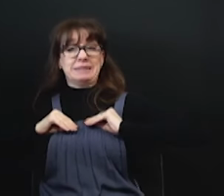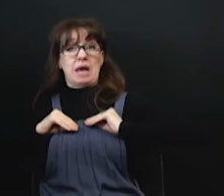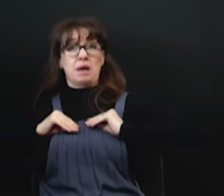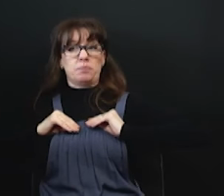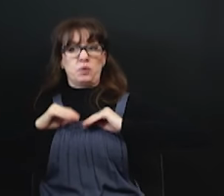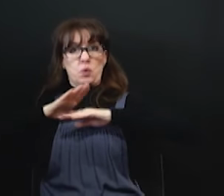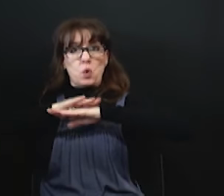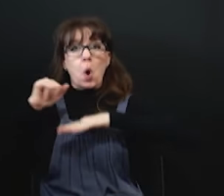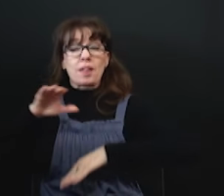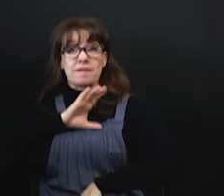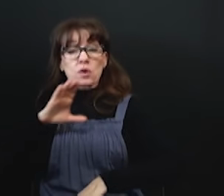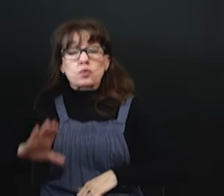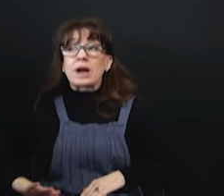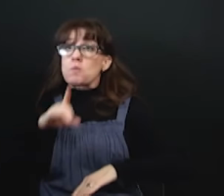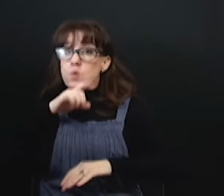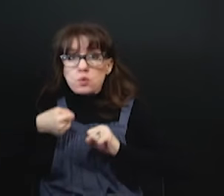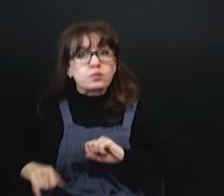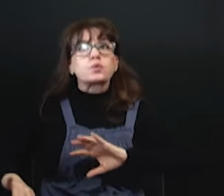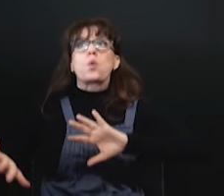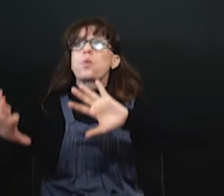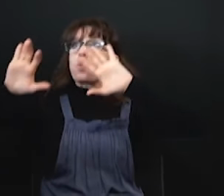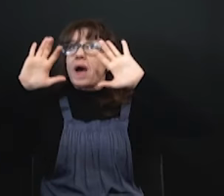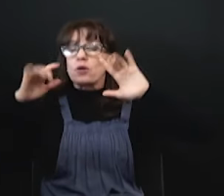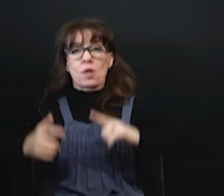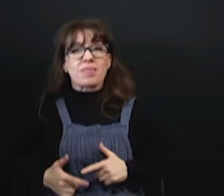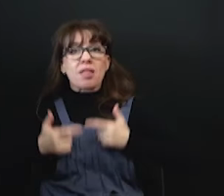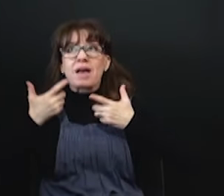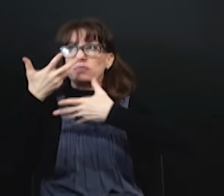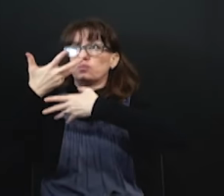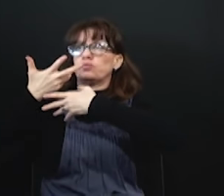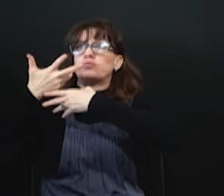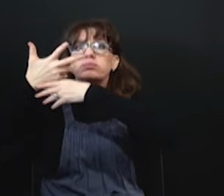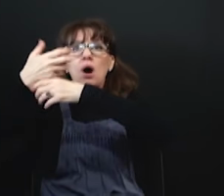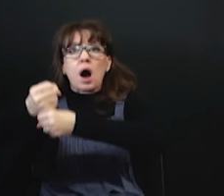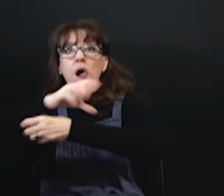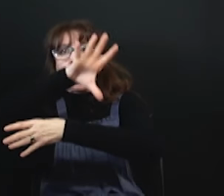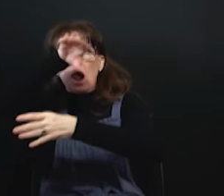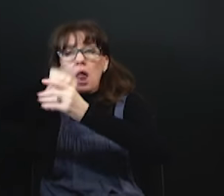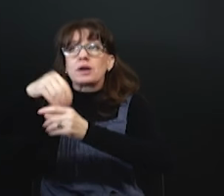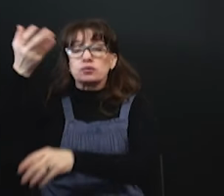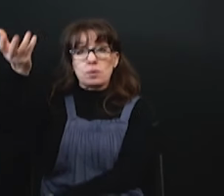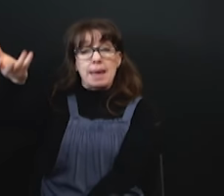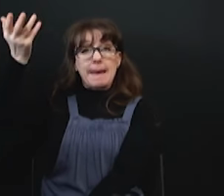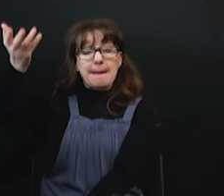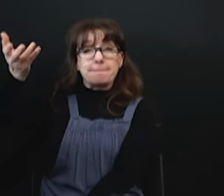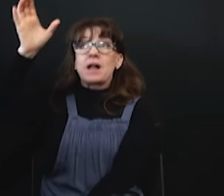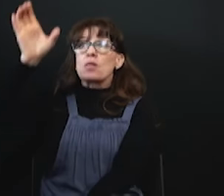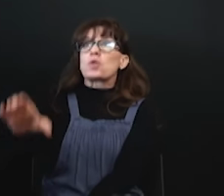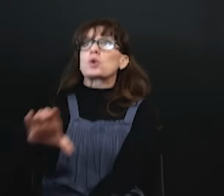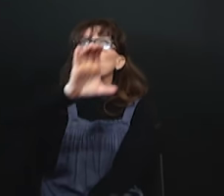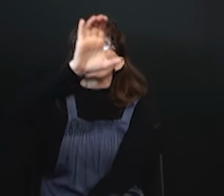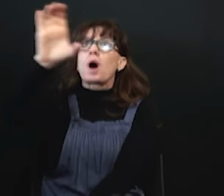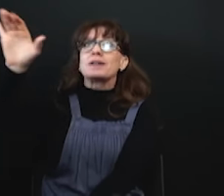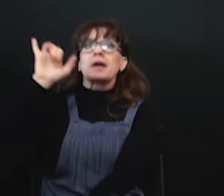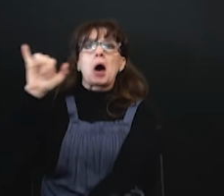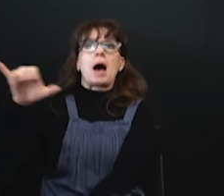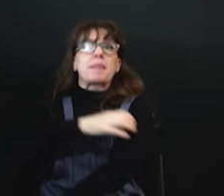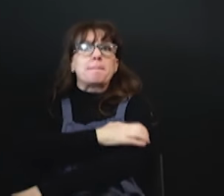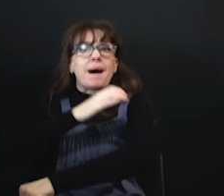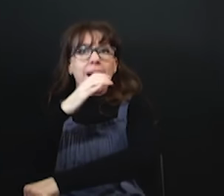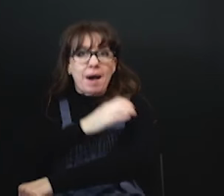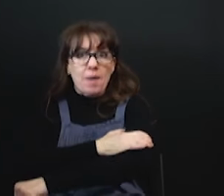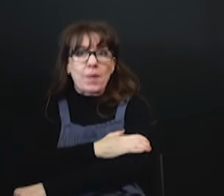call of Christ to surrender their lives, to entrust themselves to him, the cross is seen as the power and the